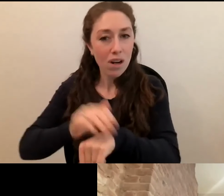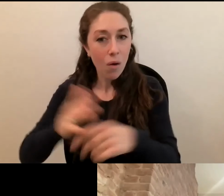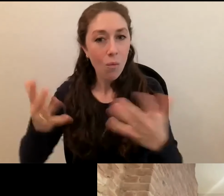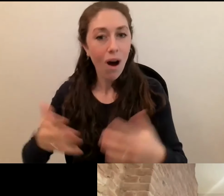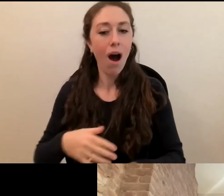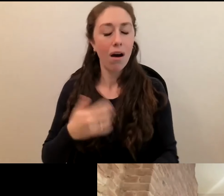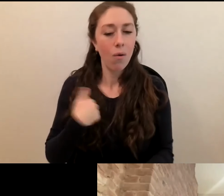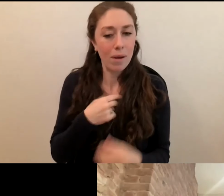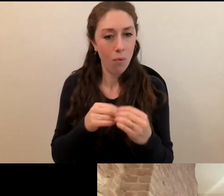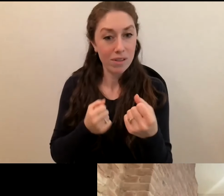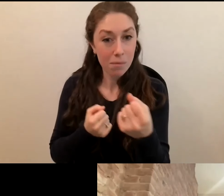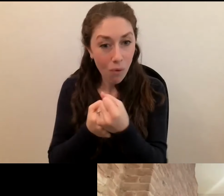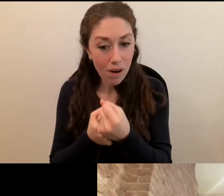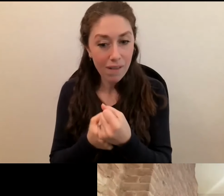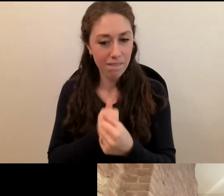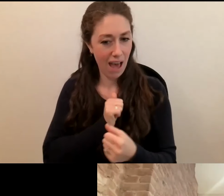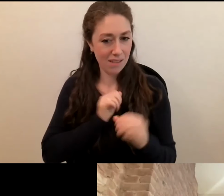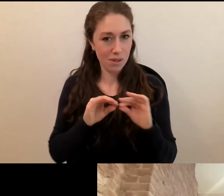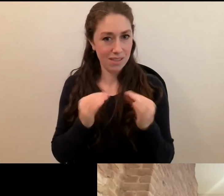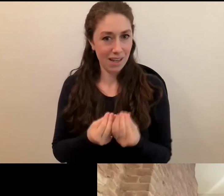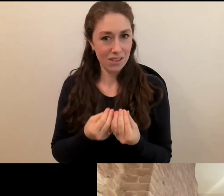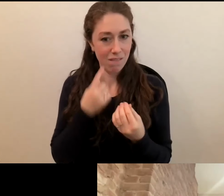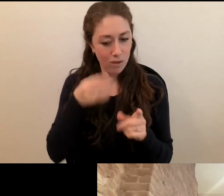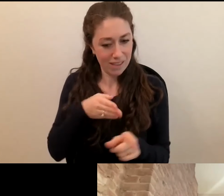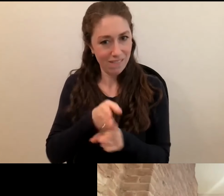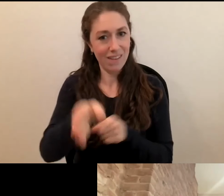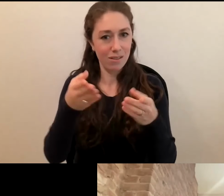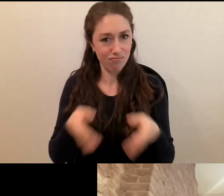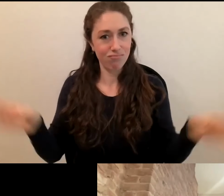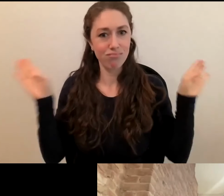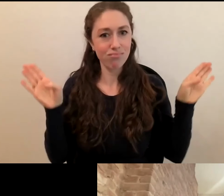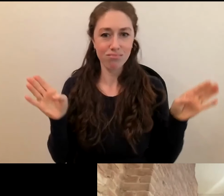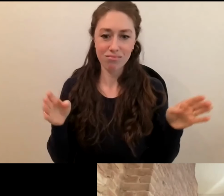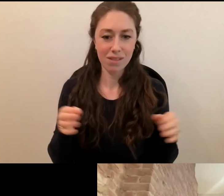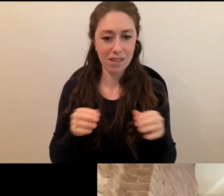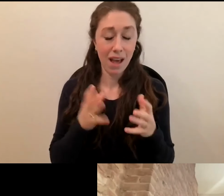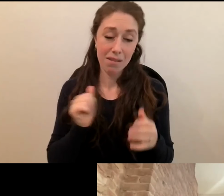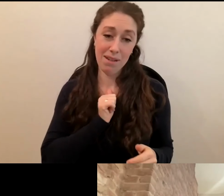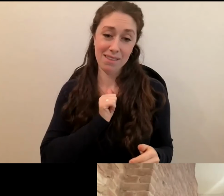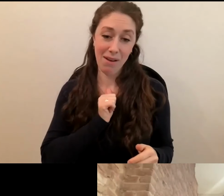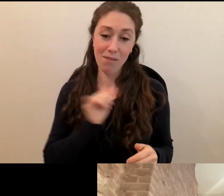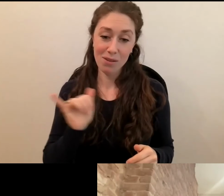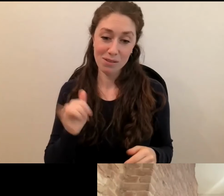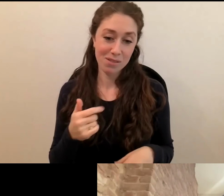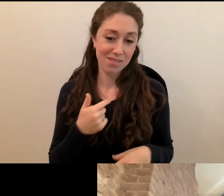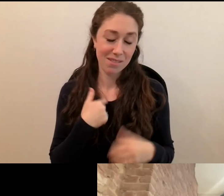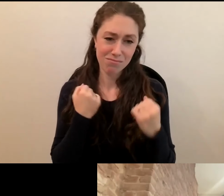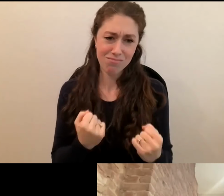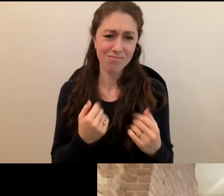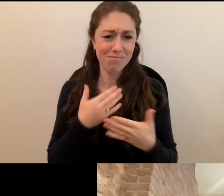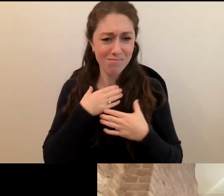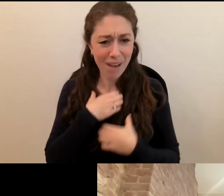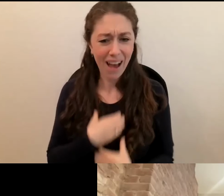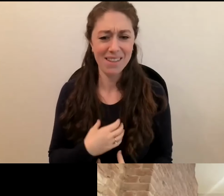we be more supportive as an organization to the field at large? For myself personally, I'm also just very passionate about